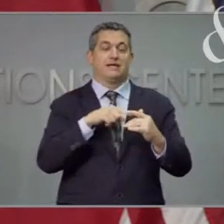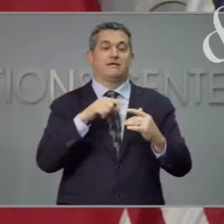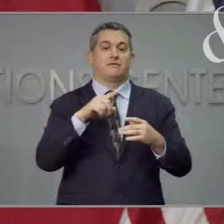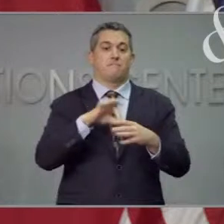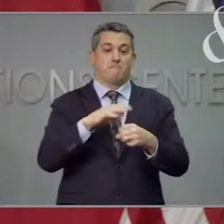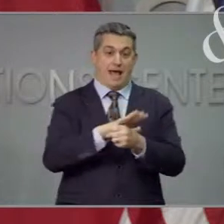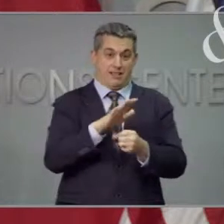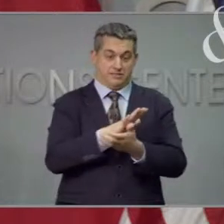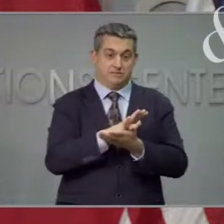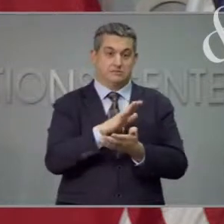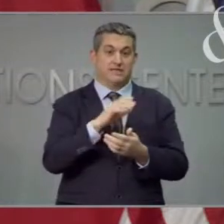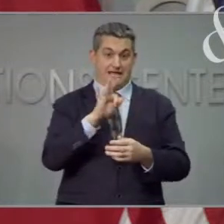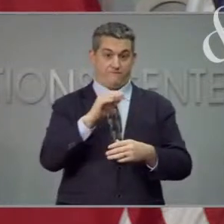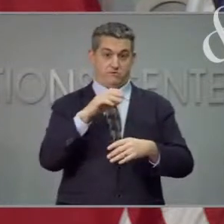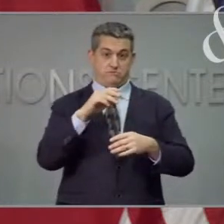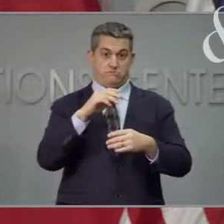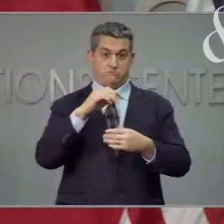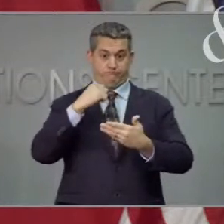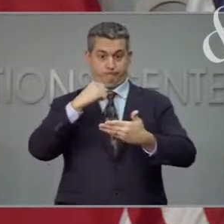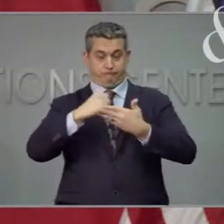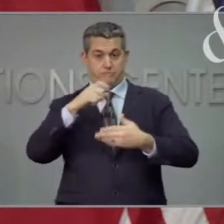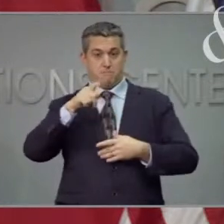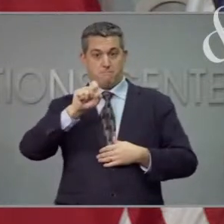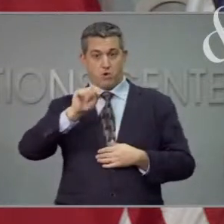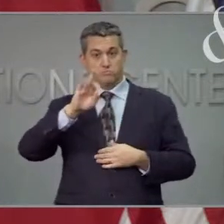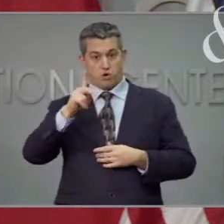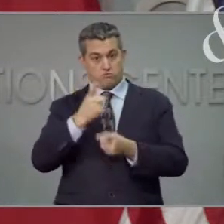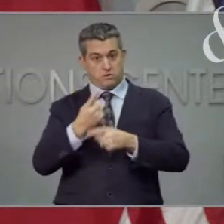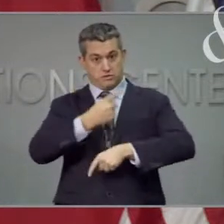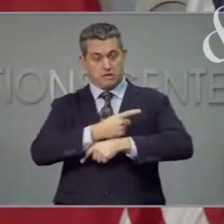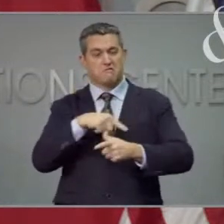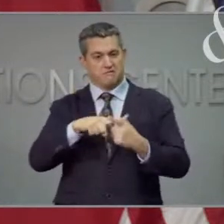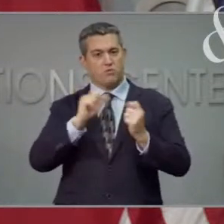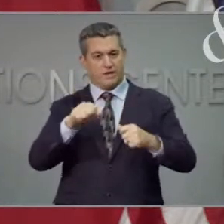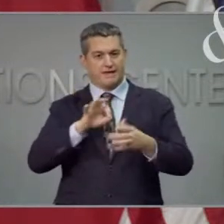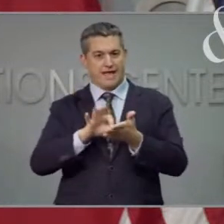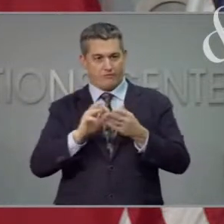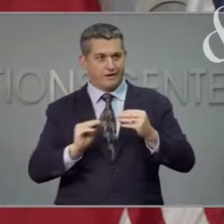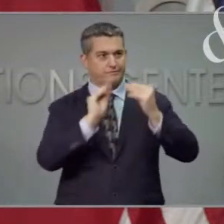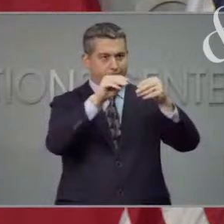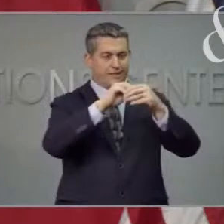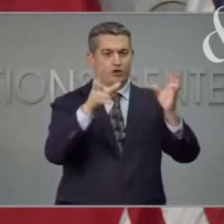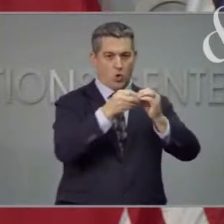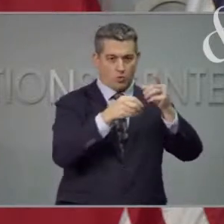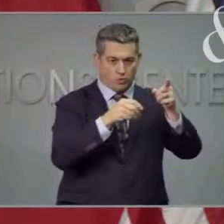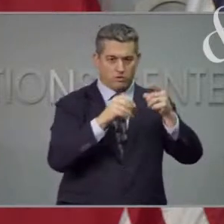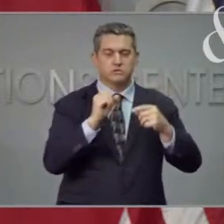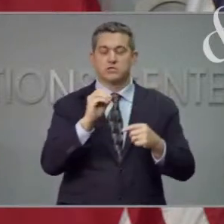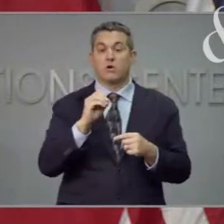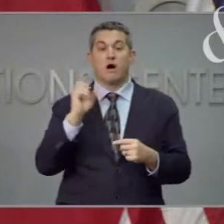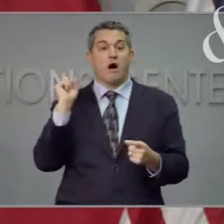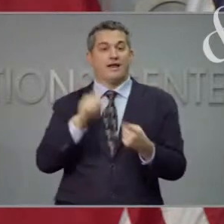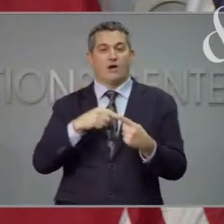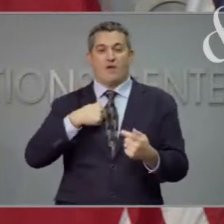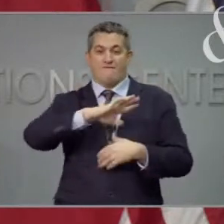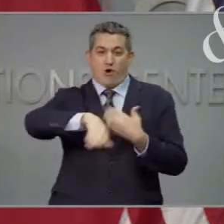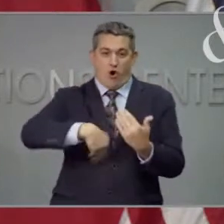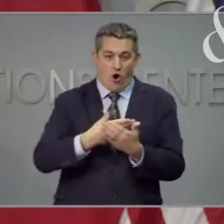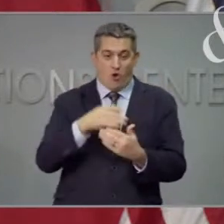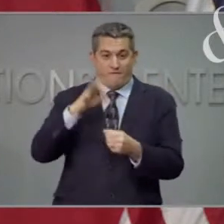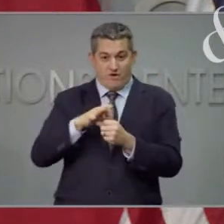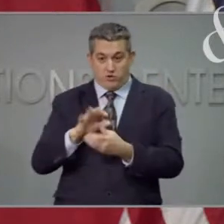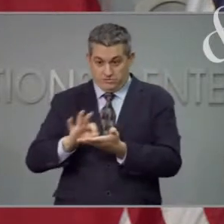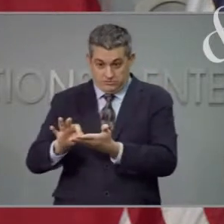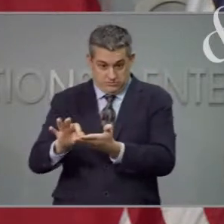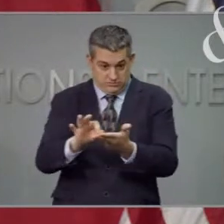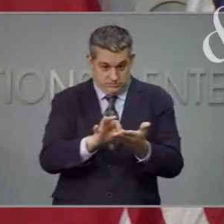determine if they can be counted. That's what we do in the canvas. And until we have all the votes uploaded